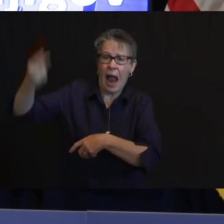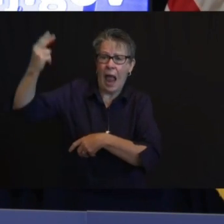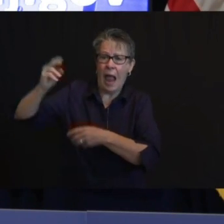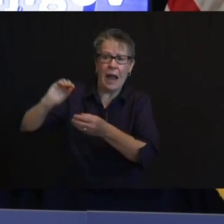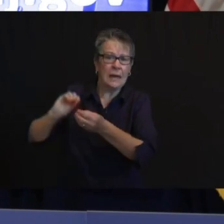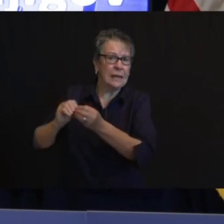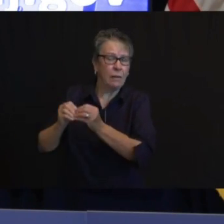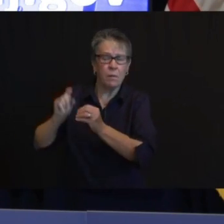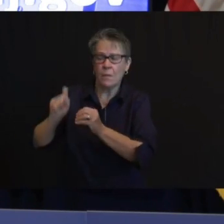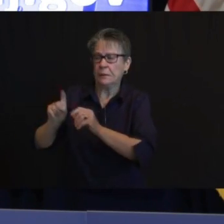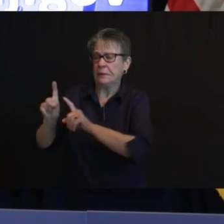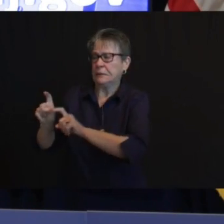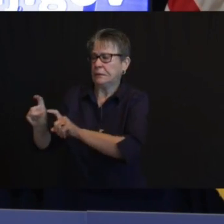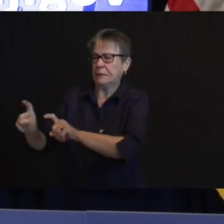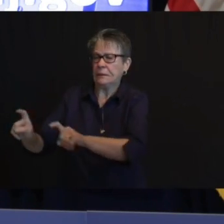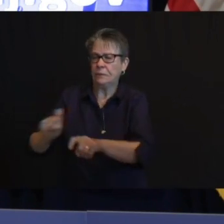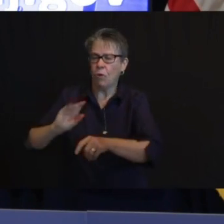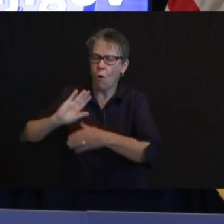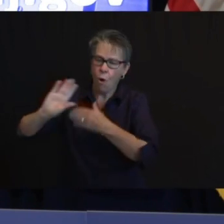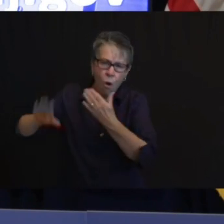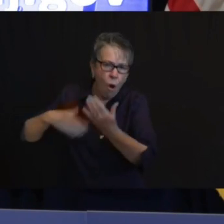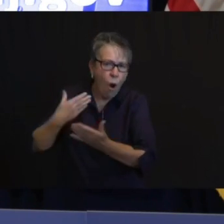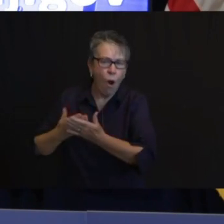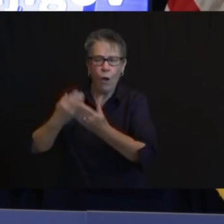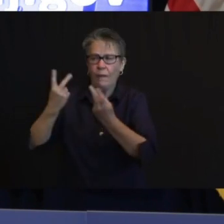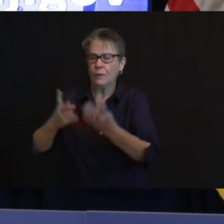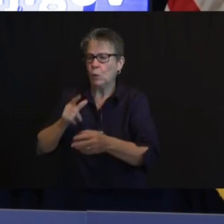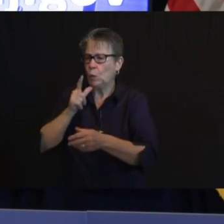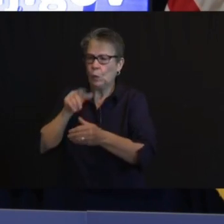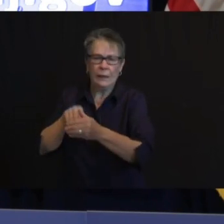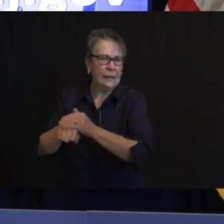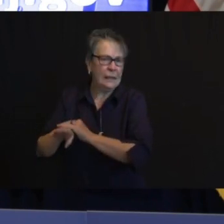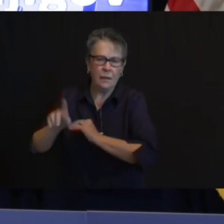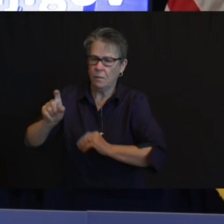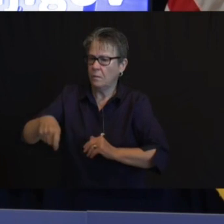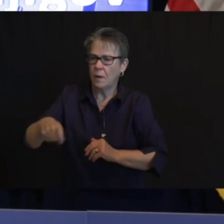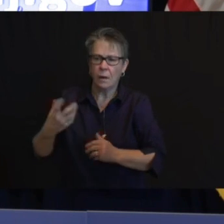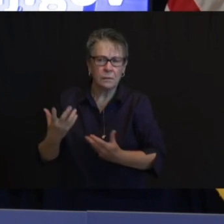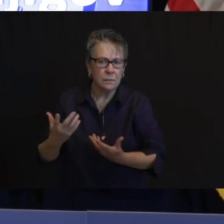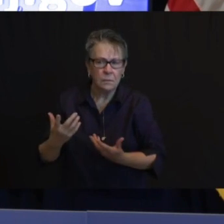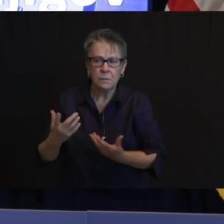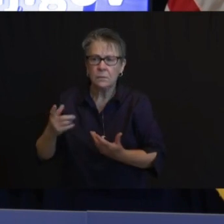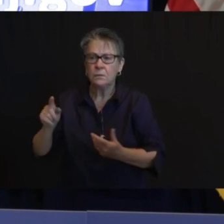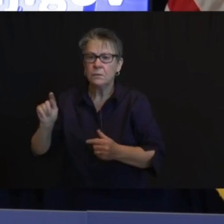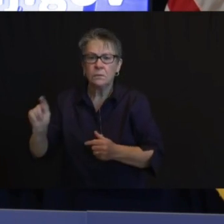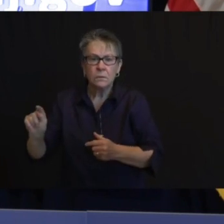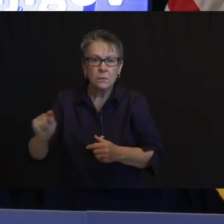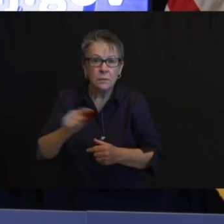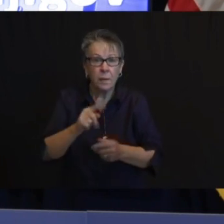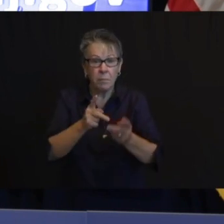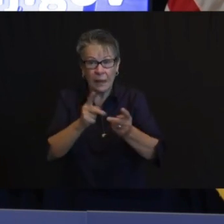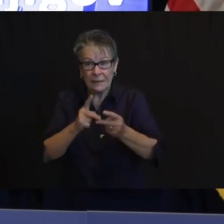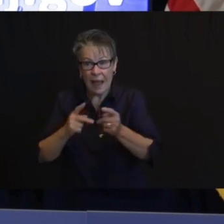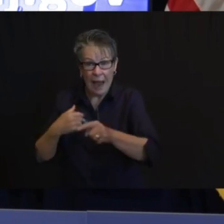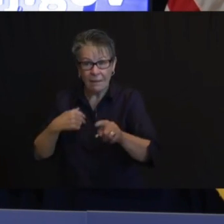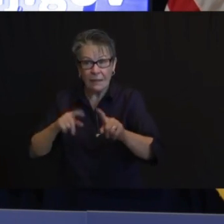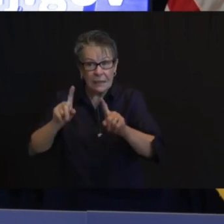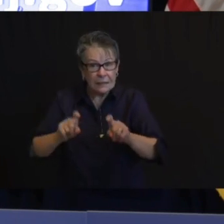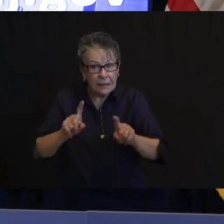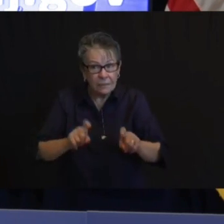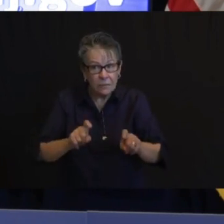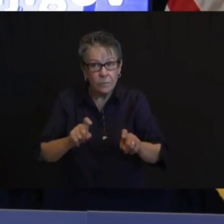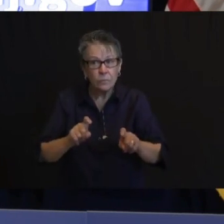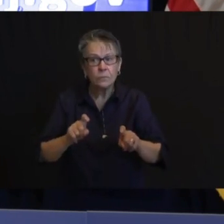allow entrance into the facility. Indoor visits can resume at these facilities when the region enters